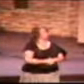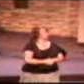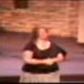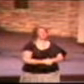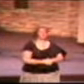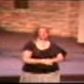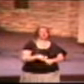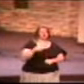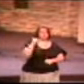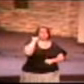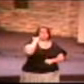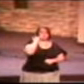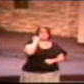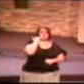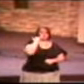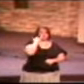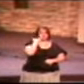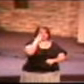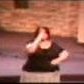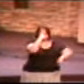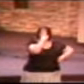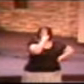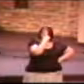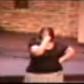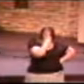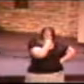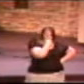if you're a cynic or if you're a skeptic